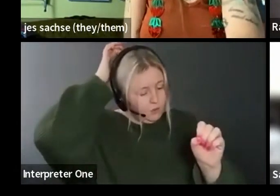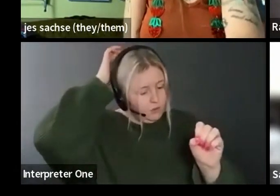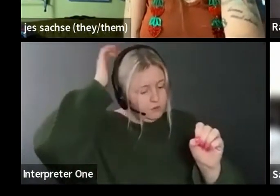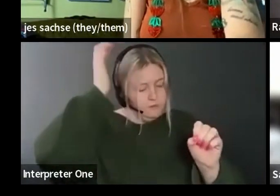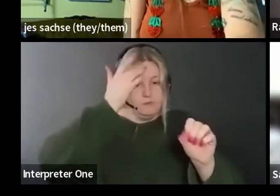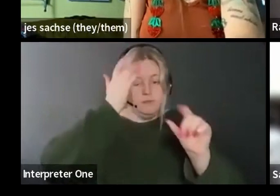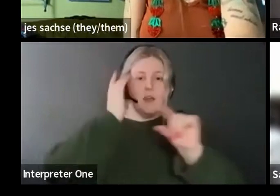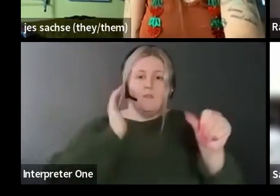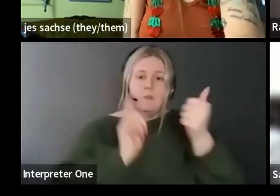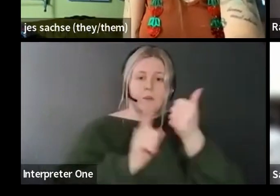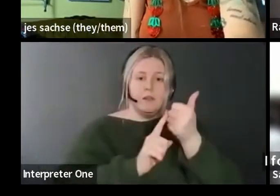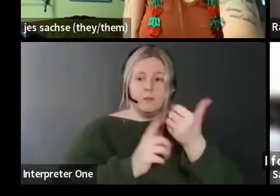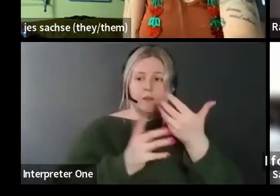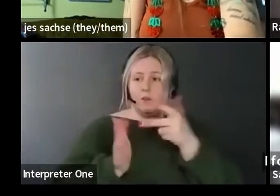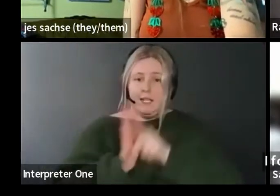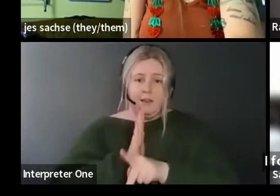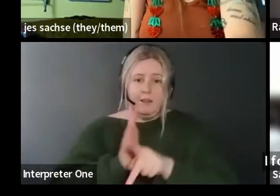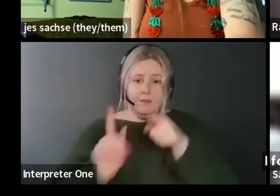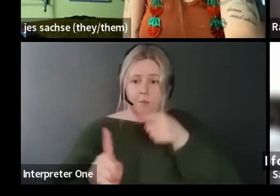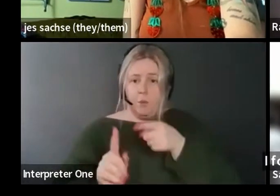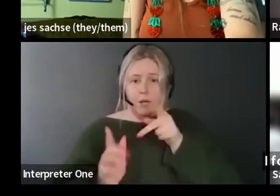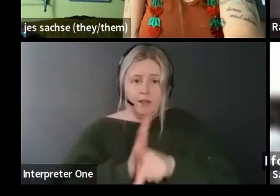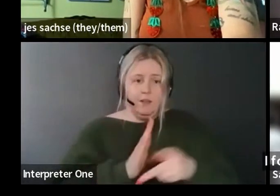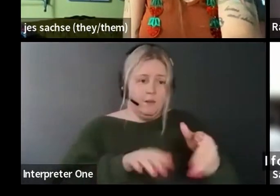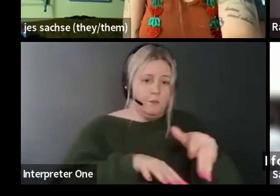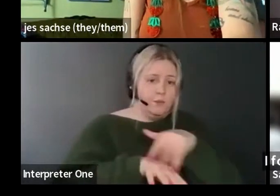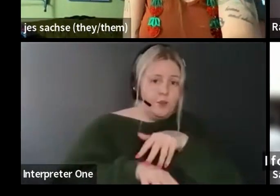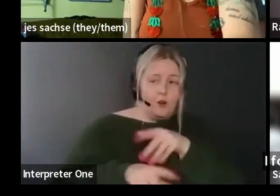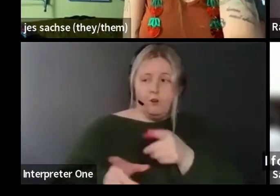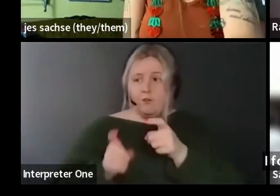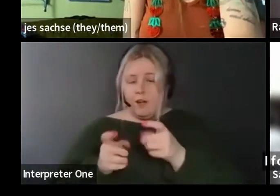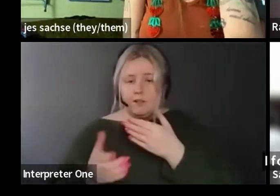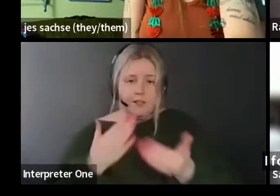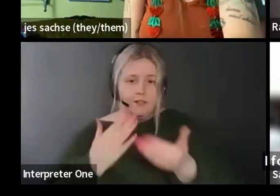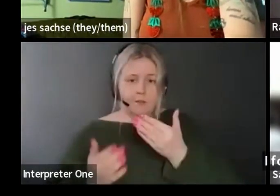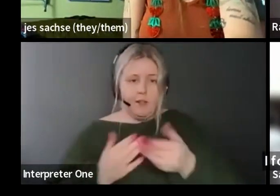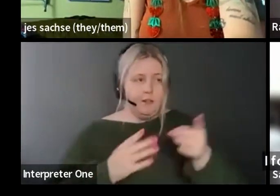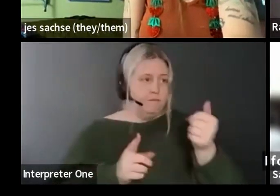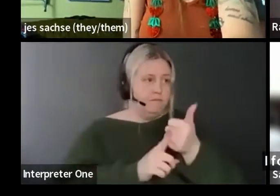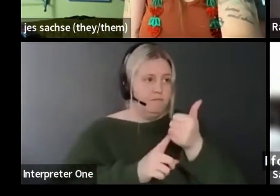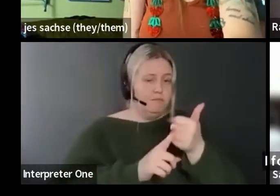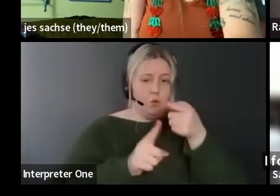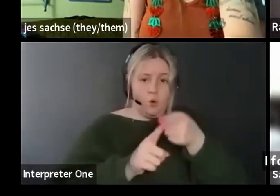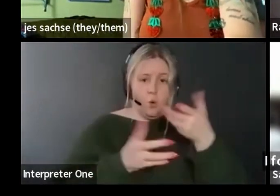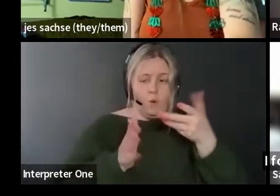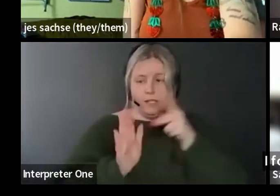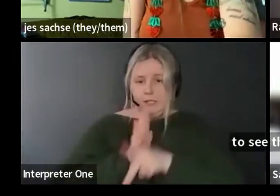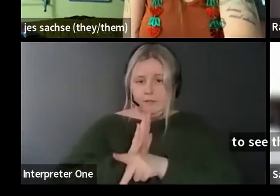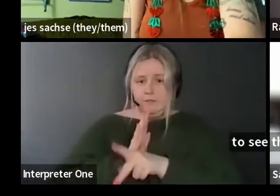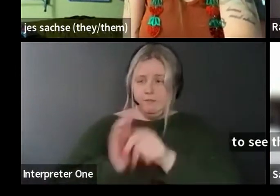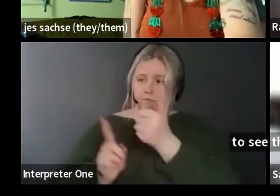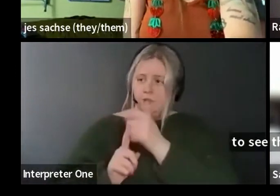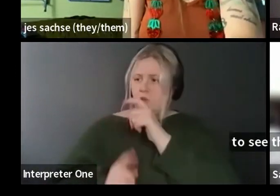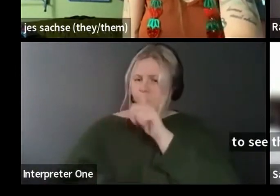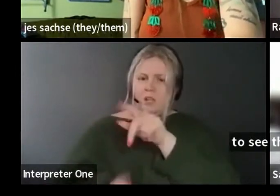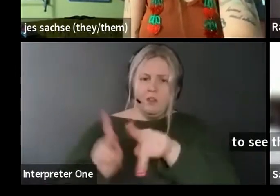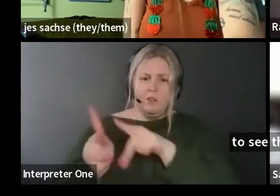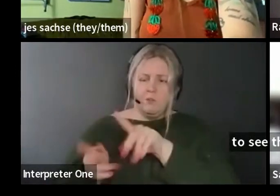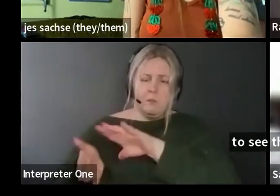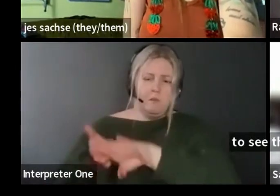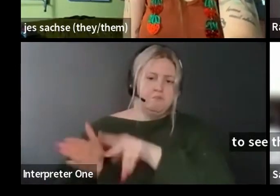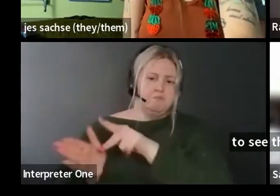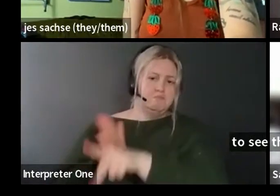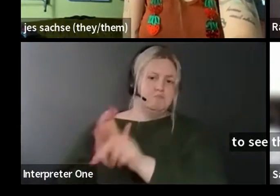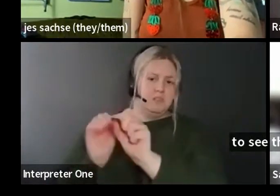to kill them slowly or fast, you know? And like, that's what the state is concerned. Some people are disposable, you know? So some folks